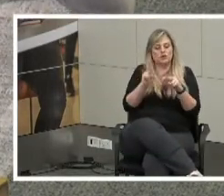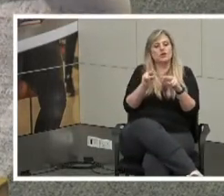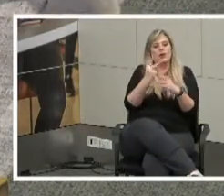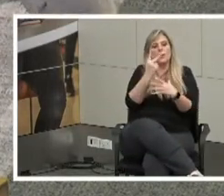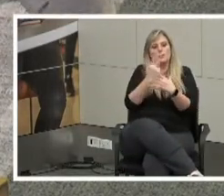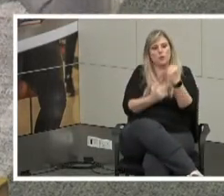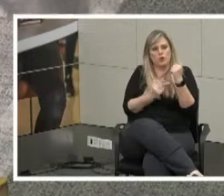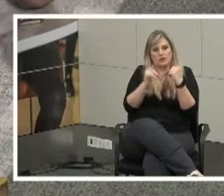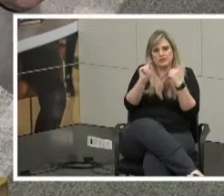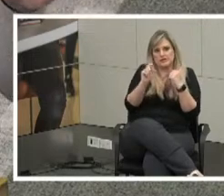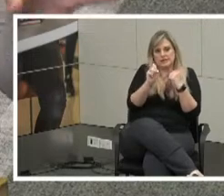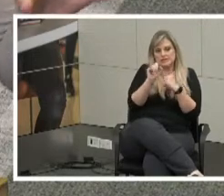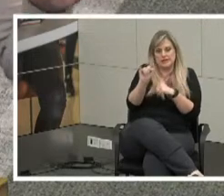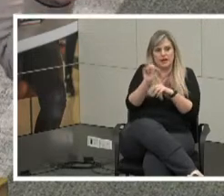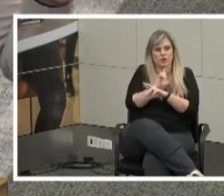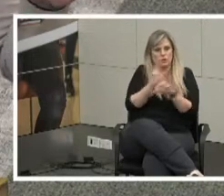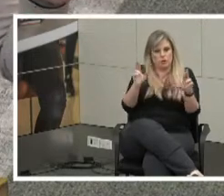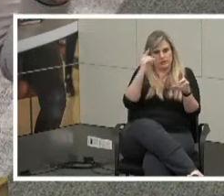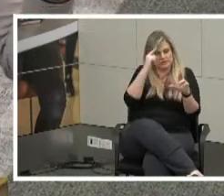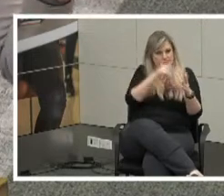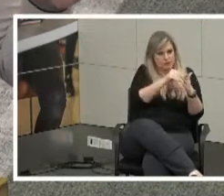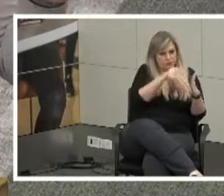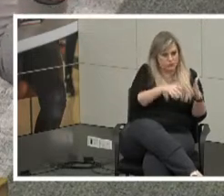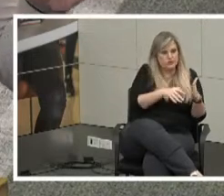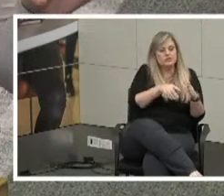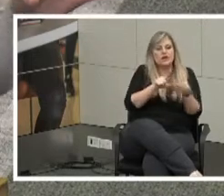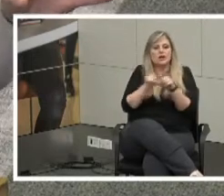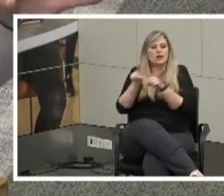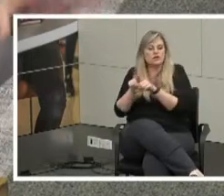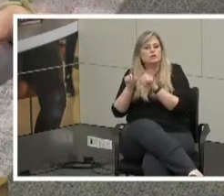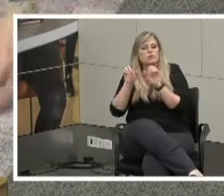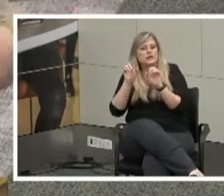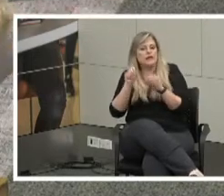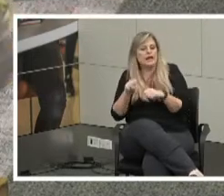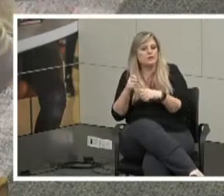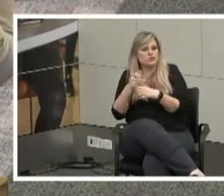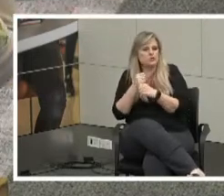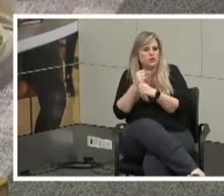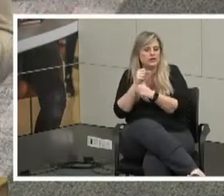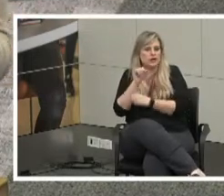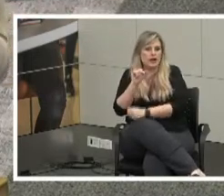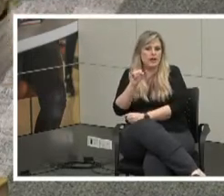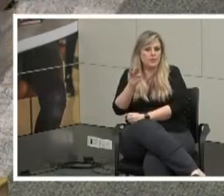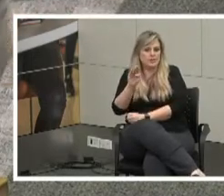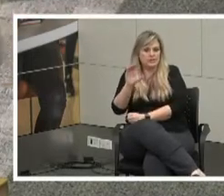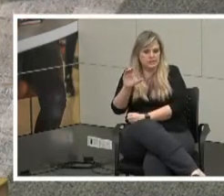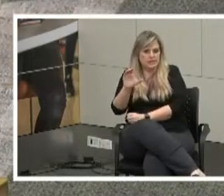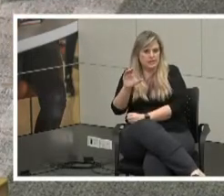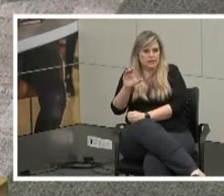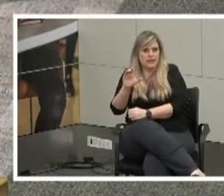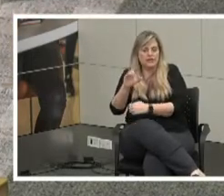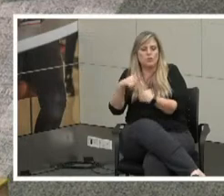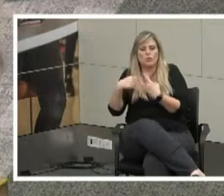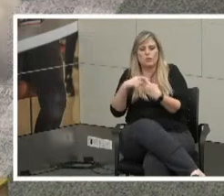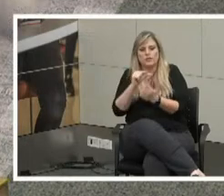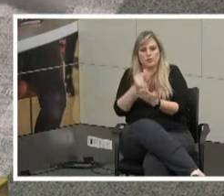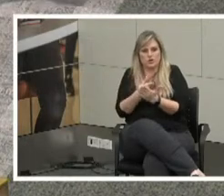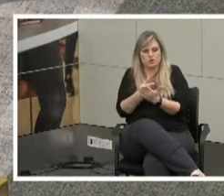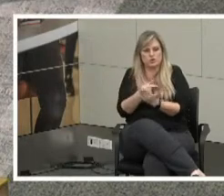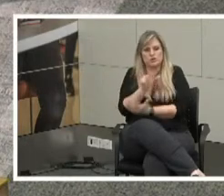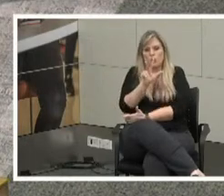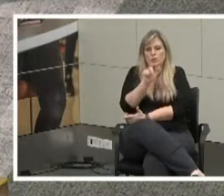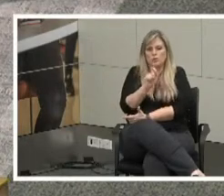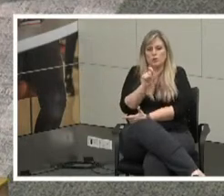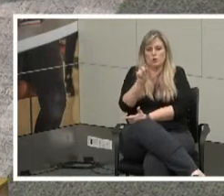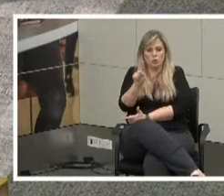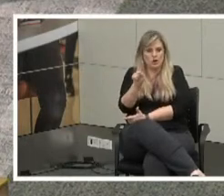Readiness for students and those students being uh being able to obtain their IBC by the time that they graduate so progress measure 3.1 is just